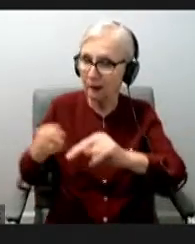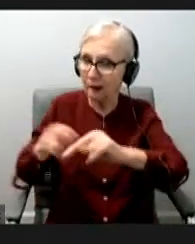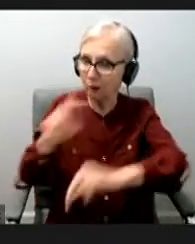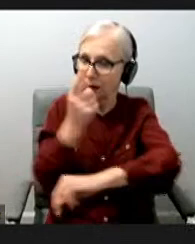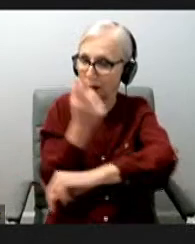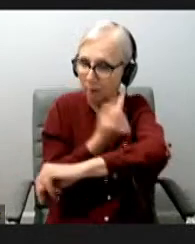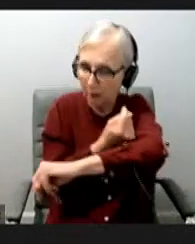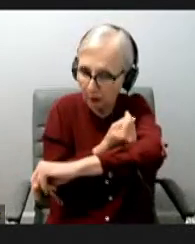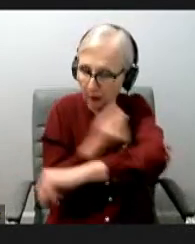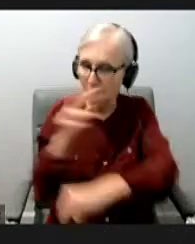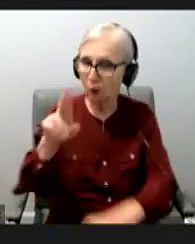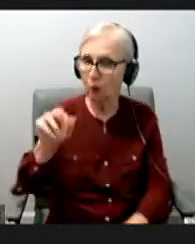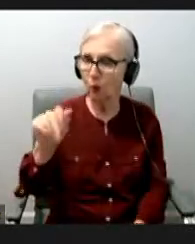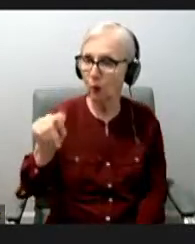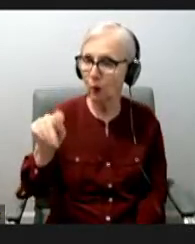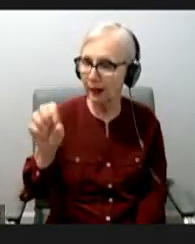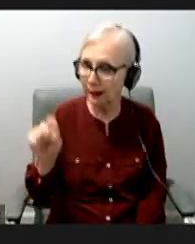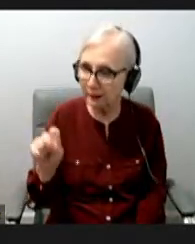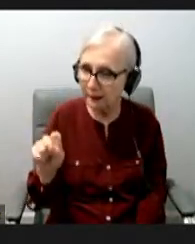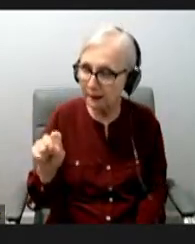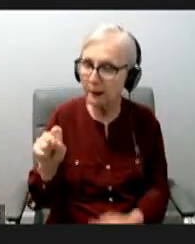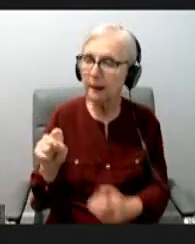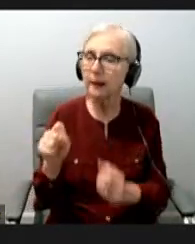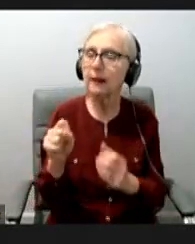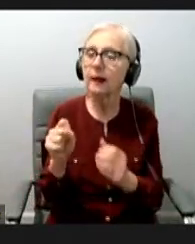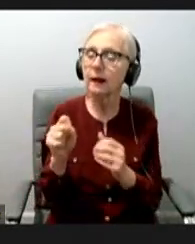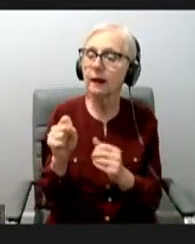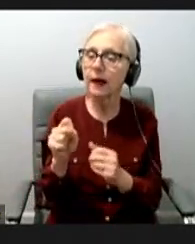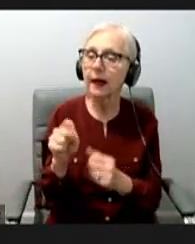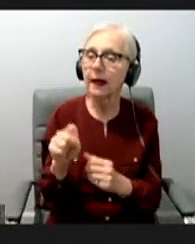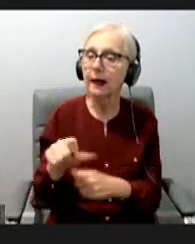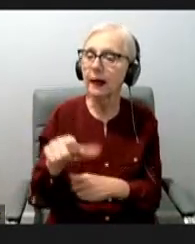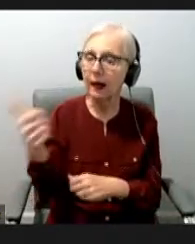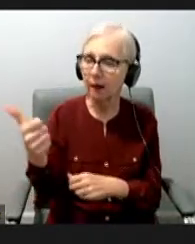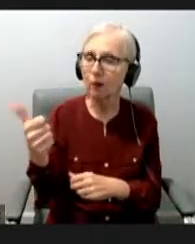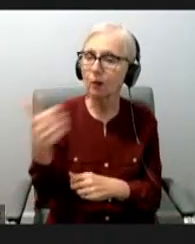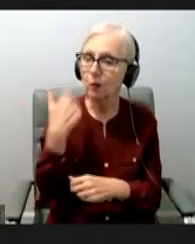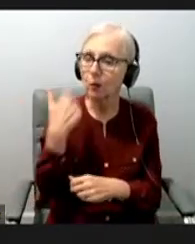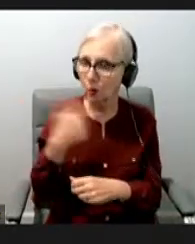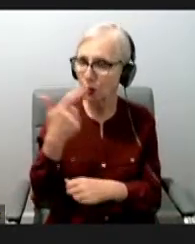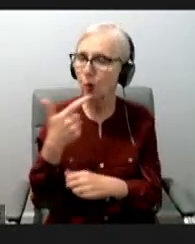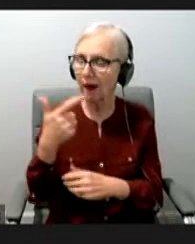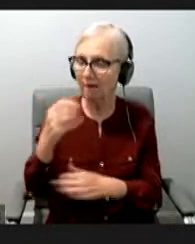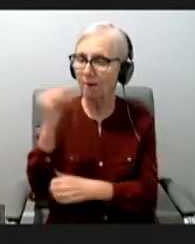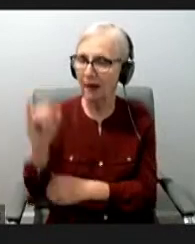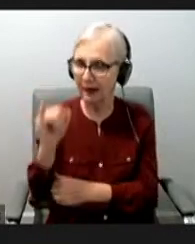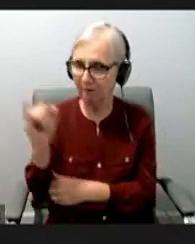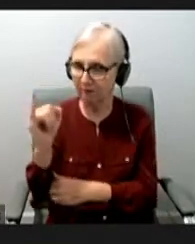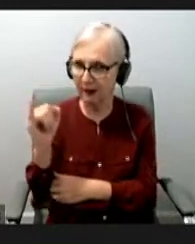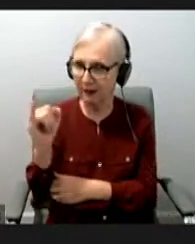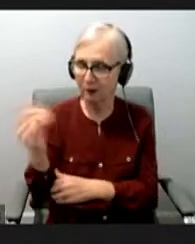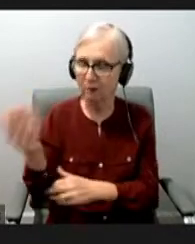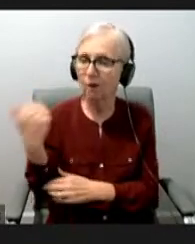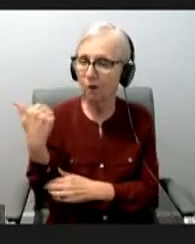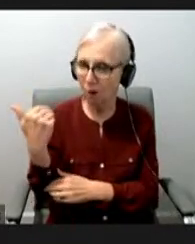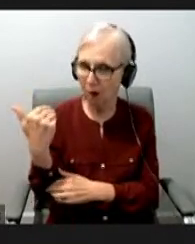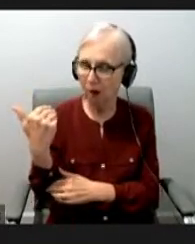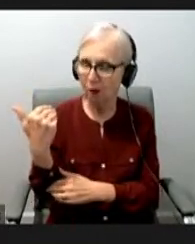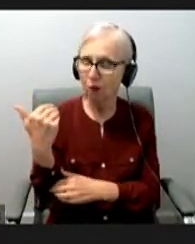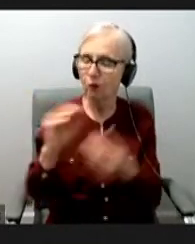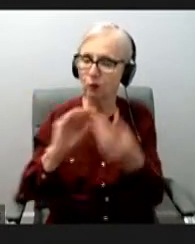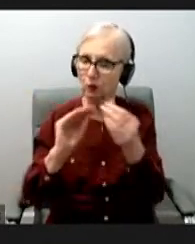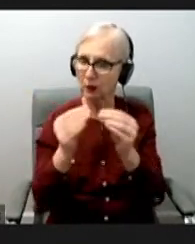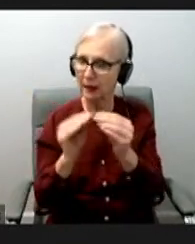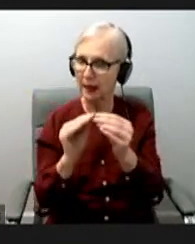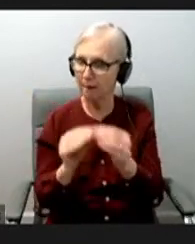rates and the percentage of the population that's been infected to date, that things are looking a little bit more positive than they were when those models were